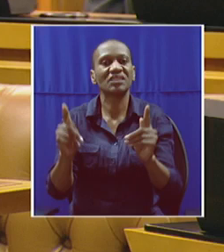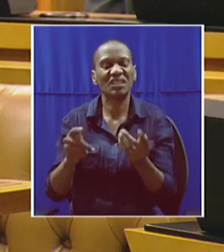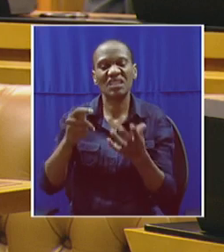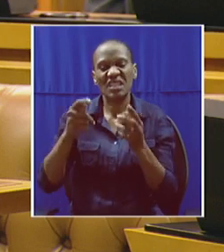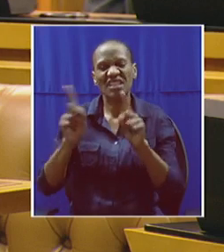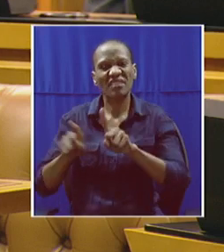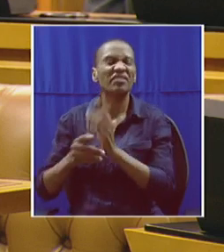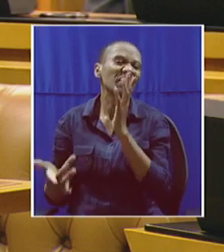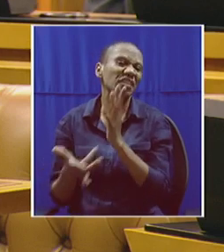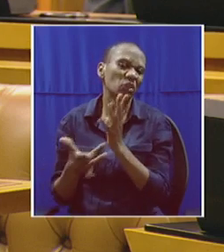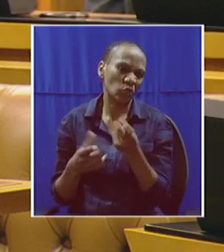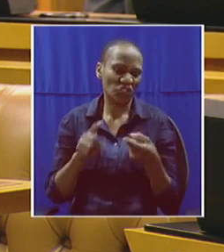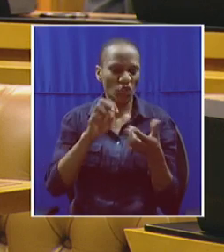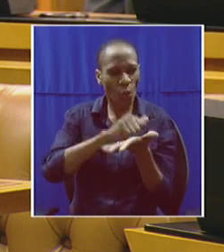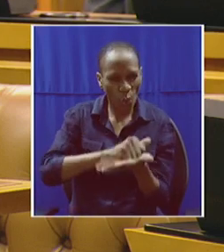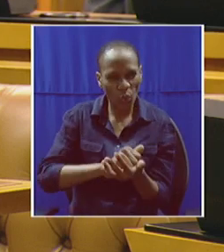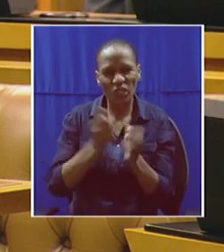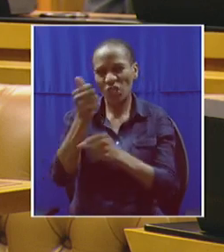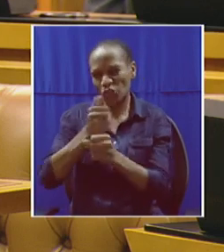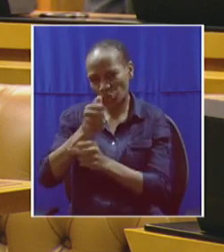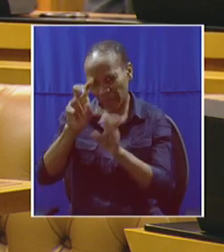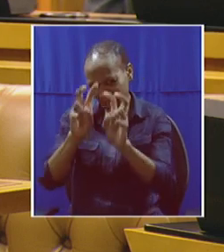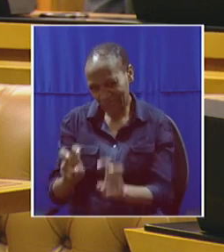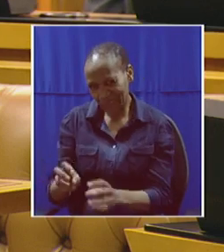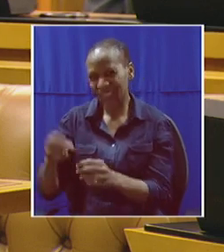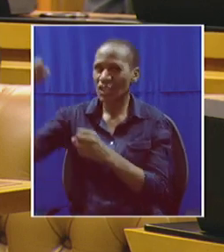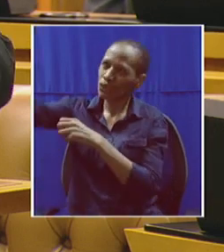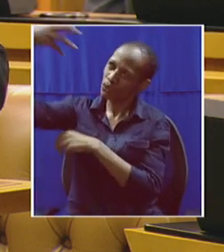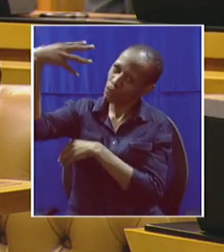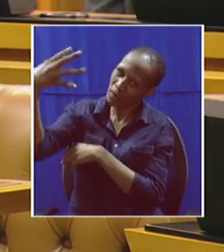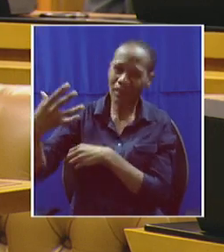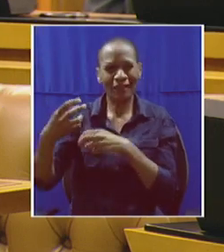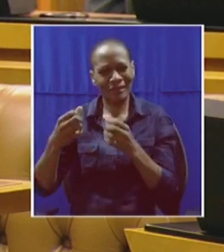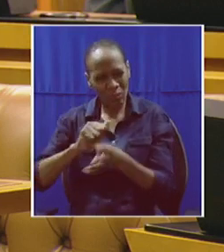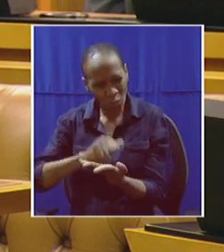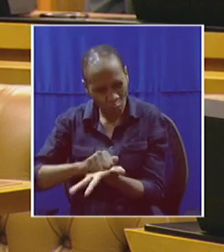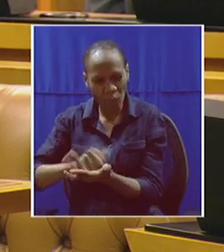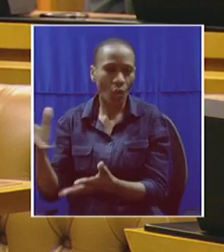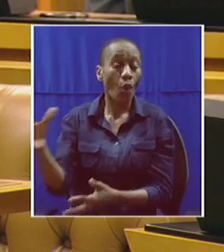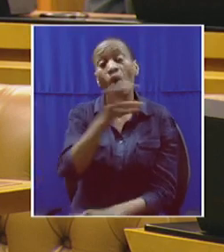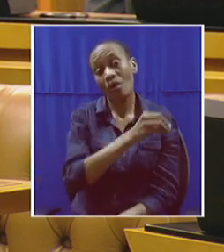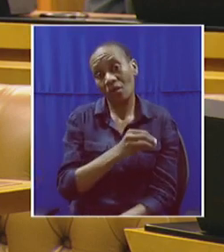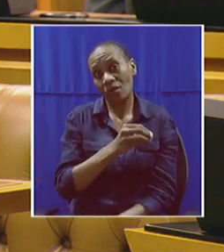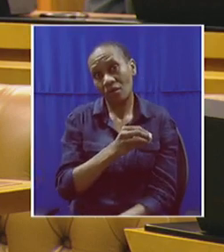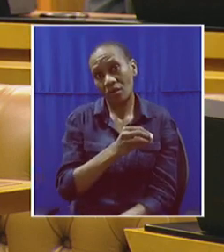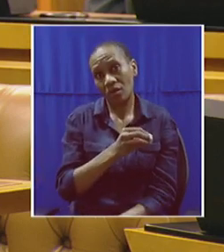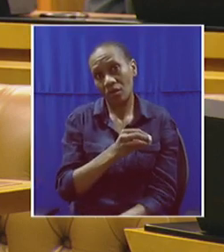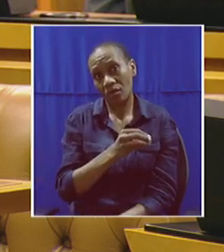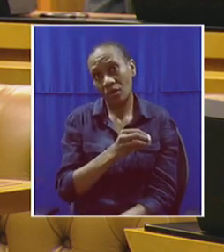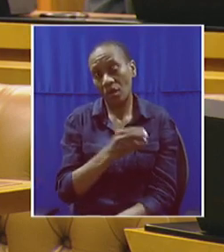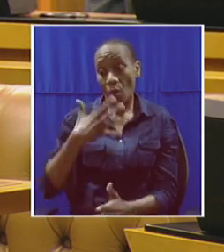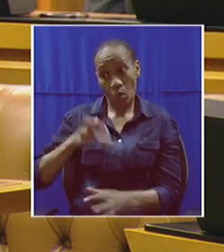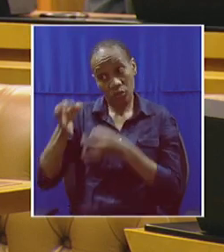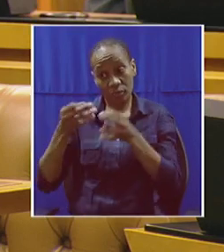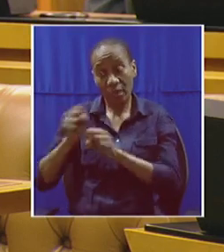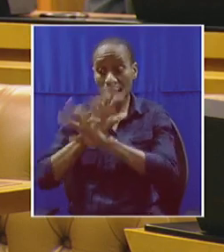nuclear gas wind Solar Sun all of them and the reason we do that let me explain so